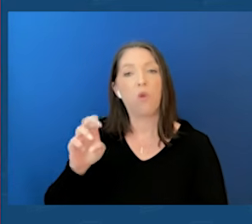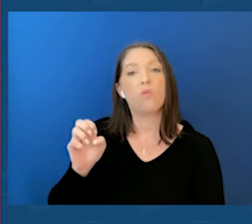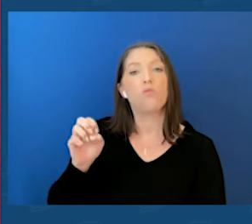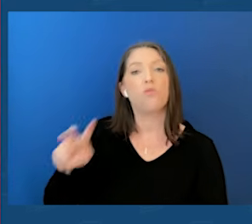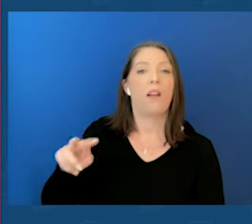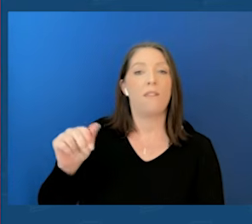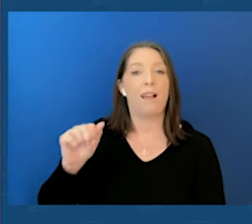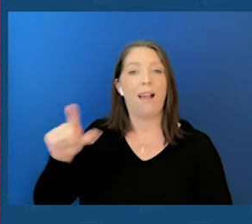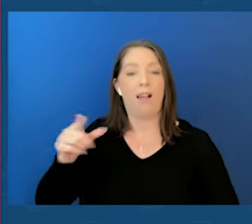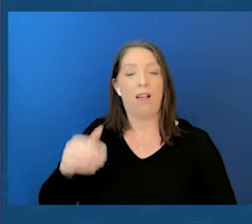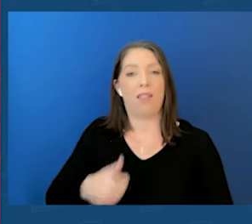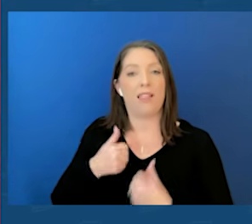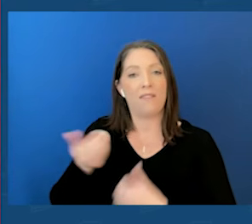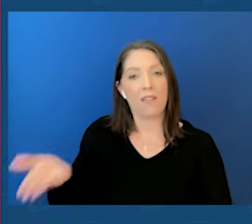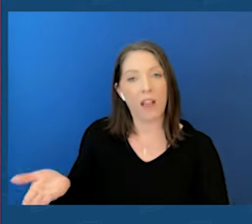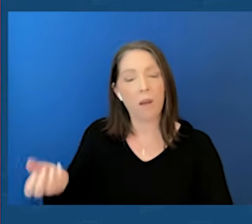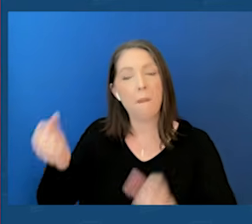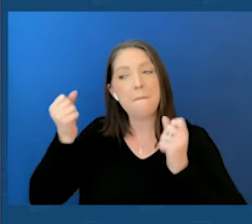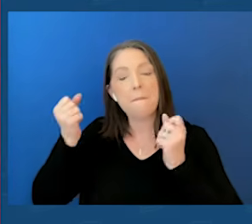to try and comfort a community.